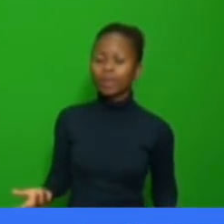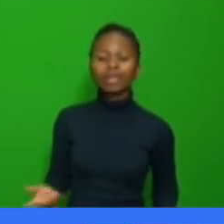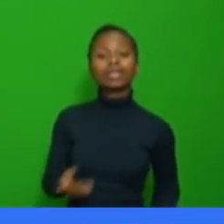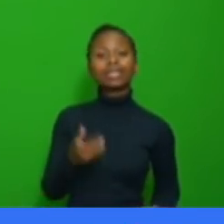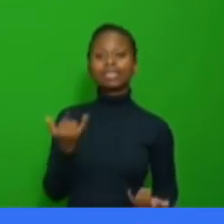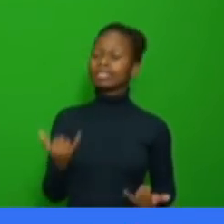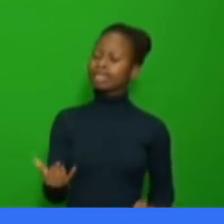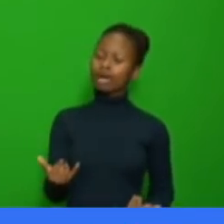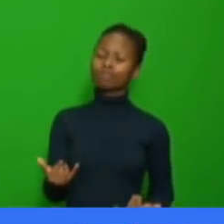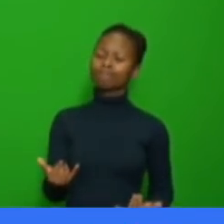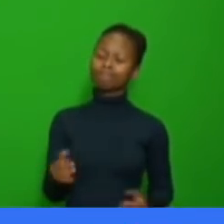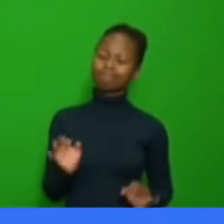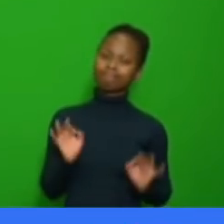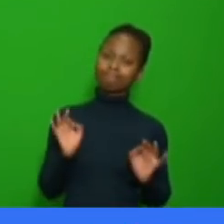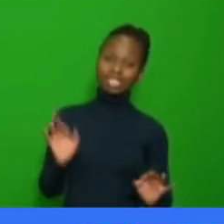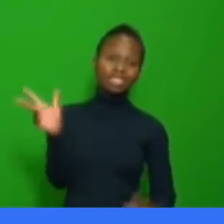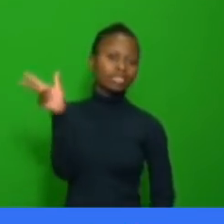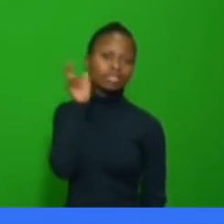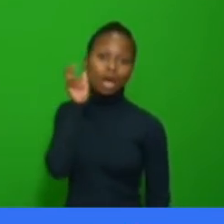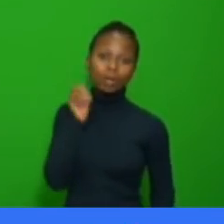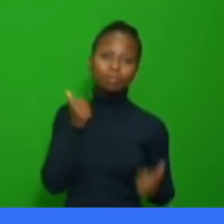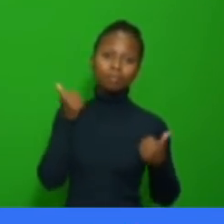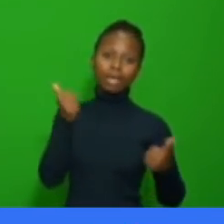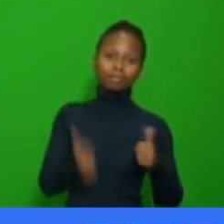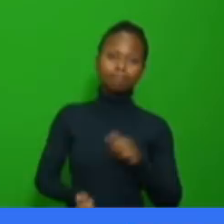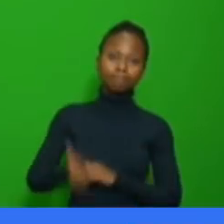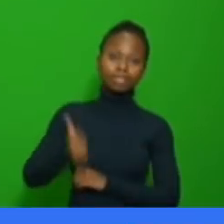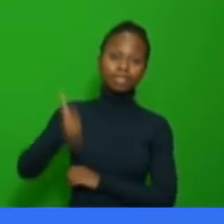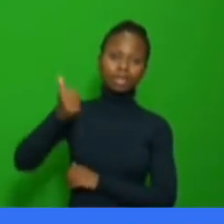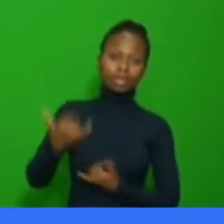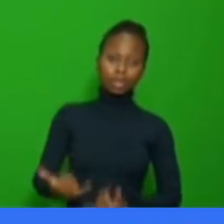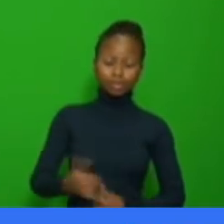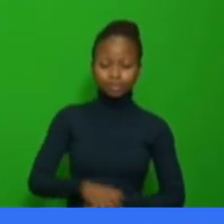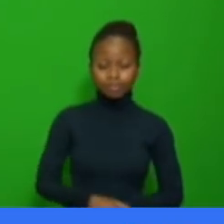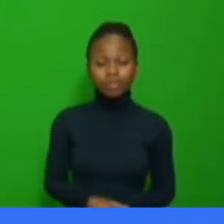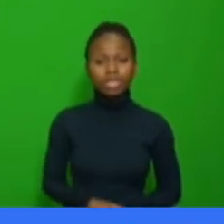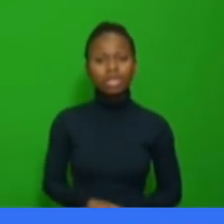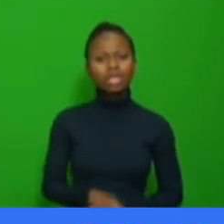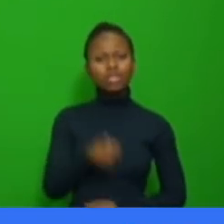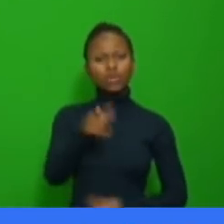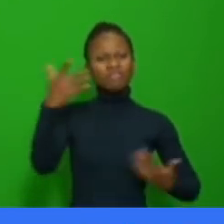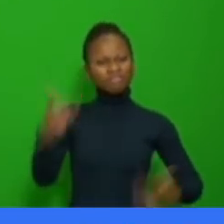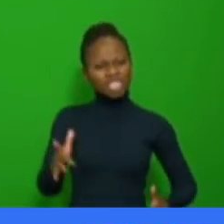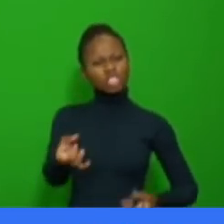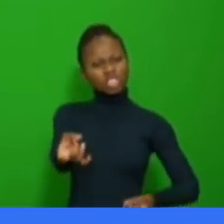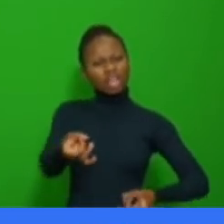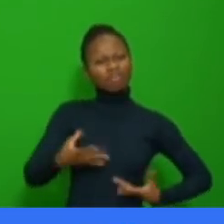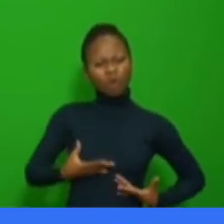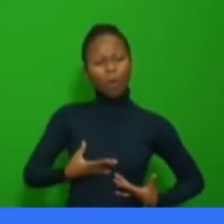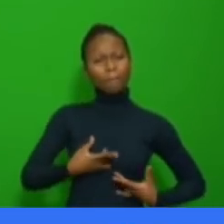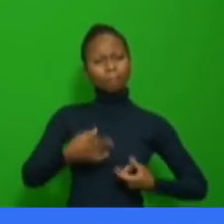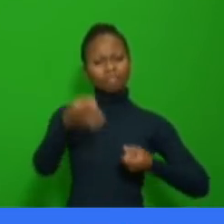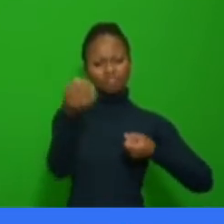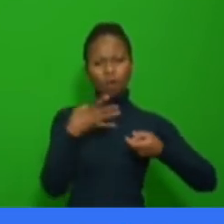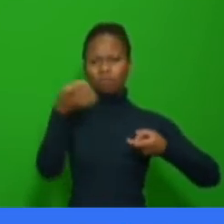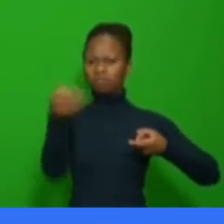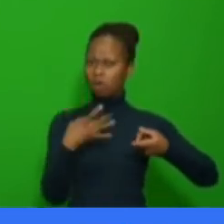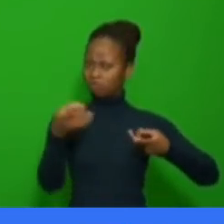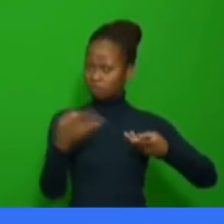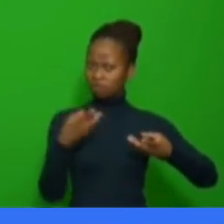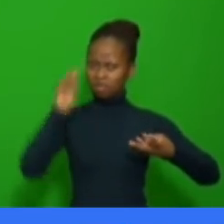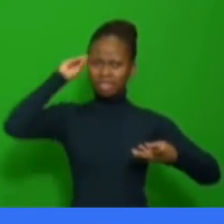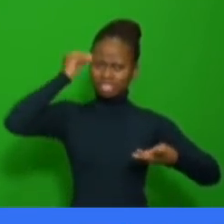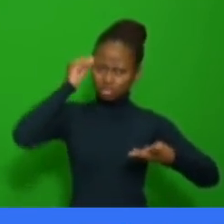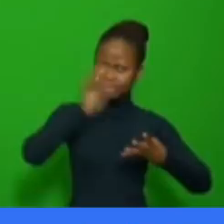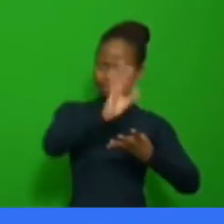the actual independence of the Reserve Bank. You gave a lot of, interesting